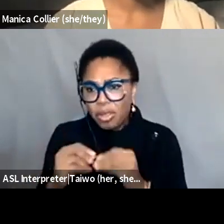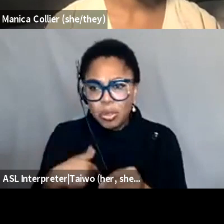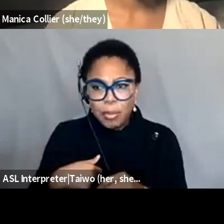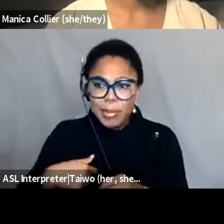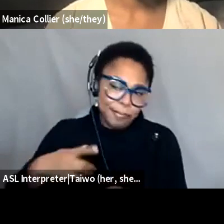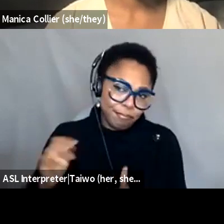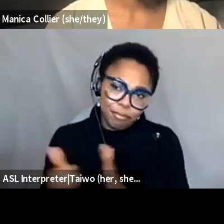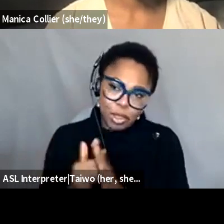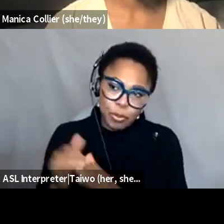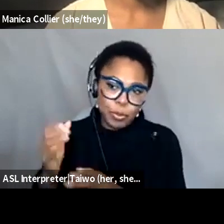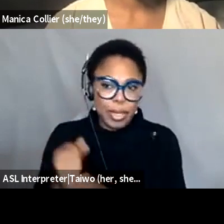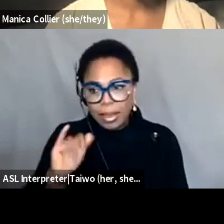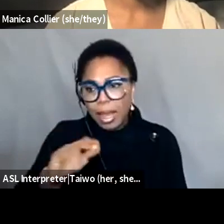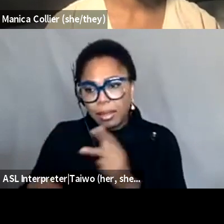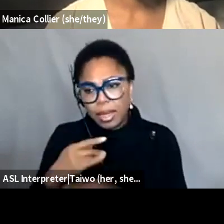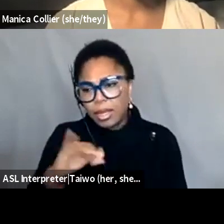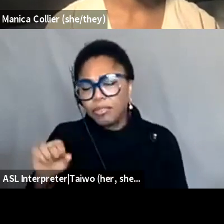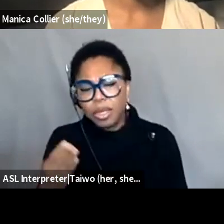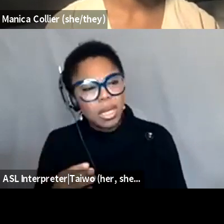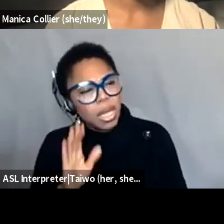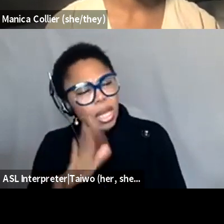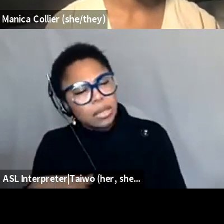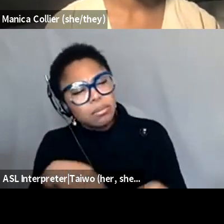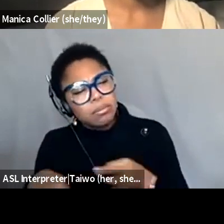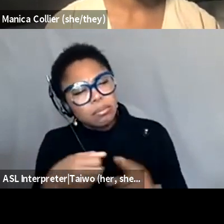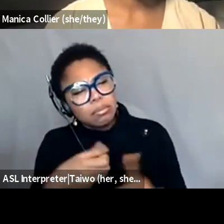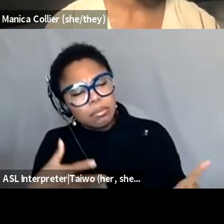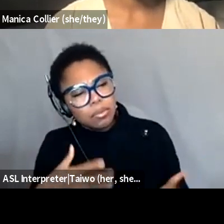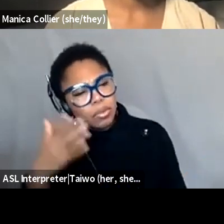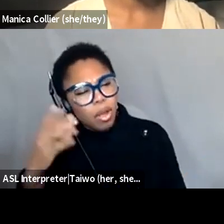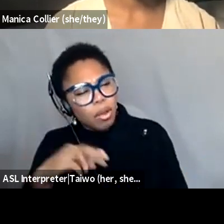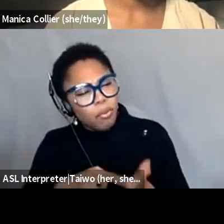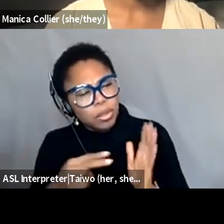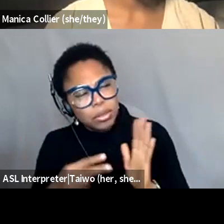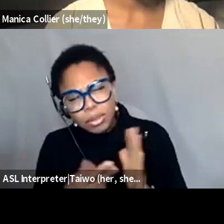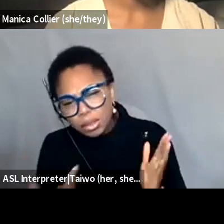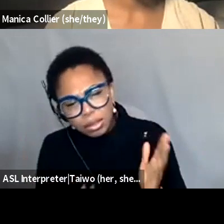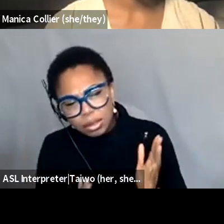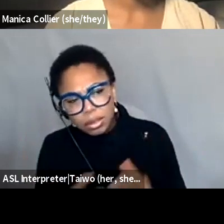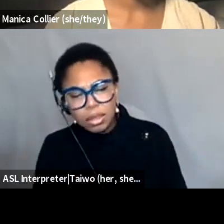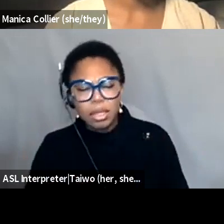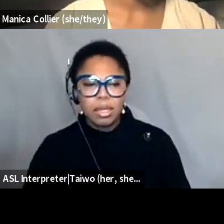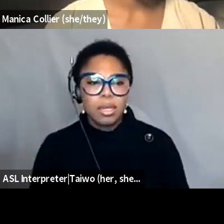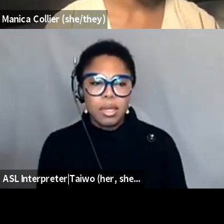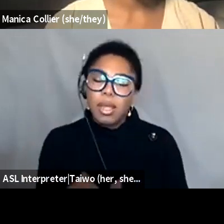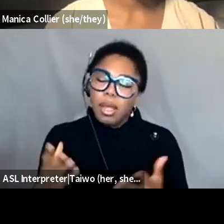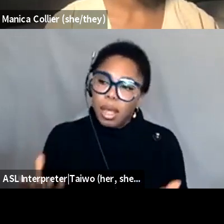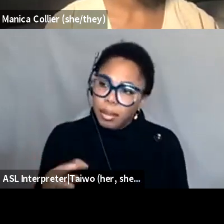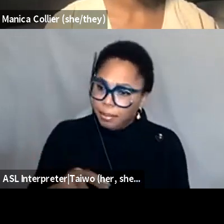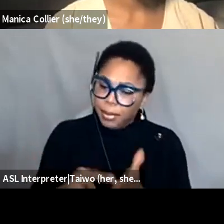one. Can you explain a little bit more about what you mean there? Well, I